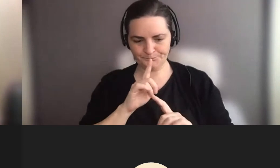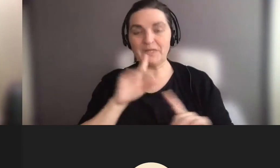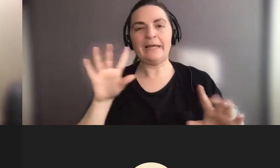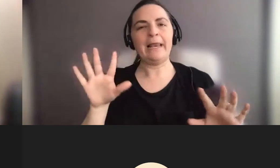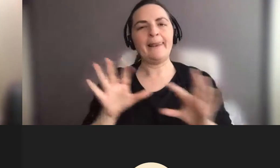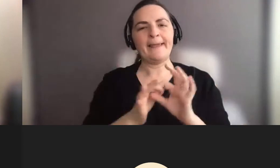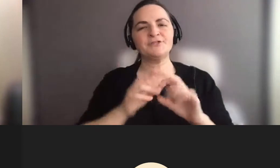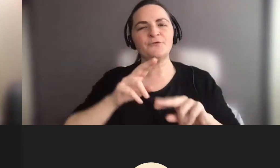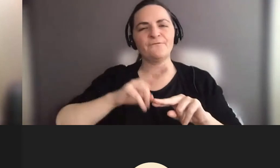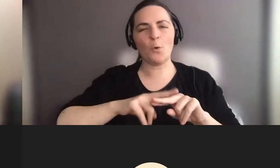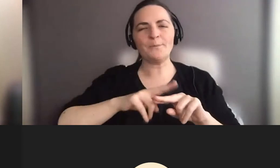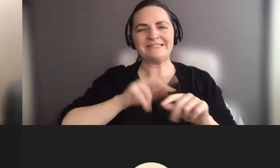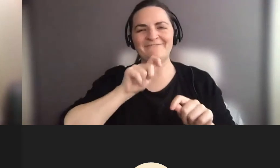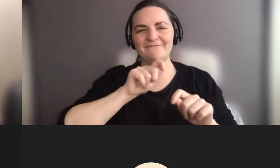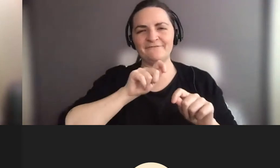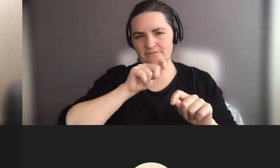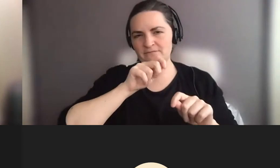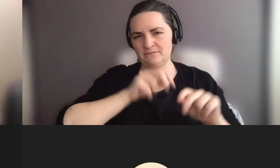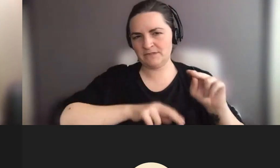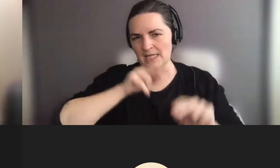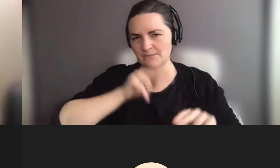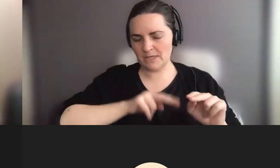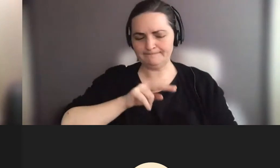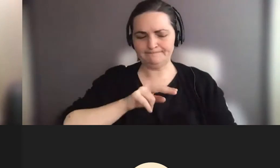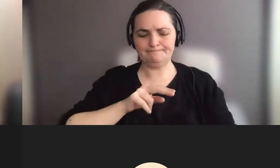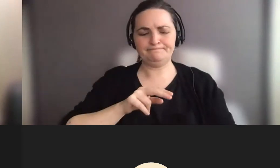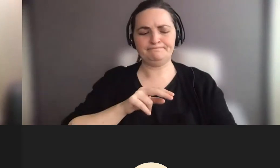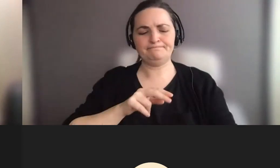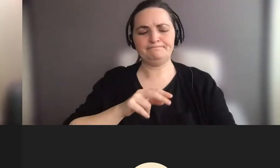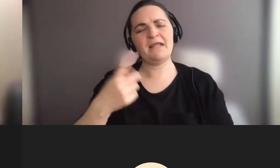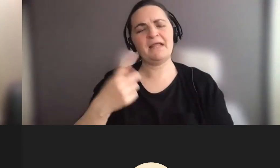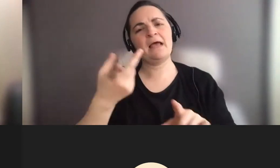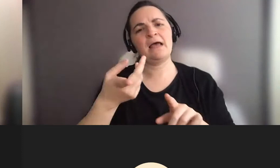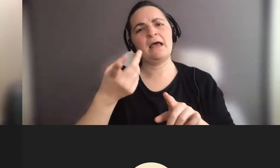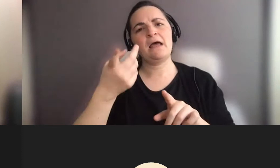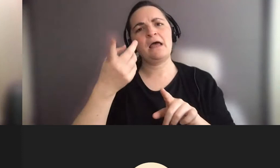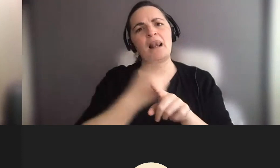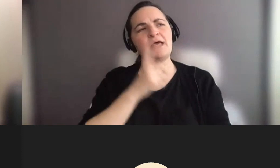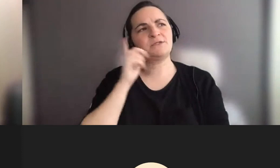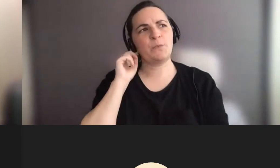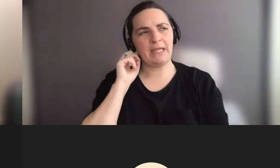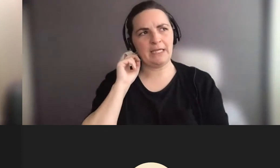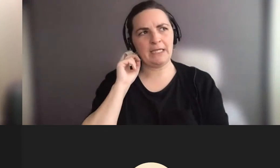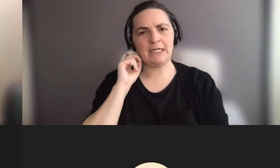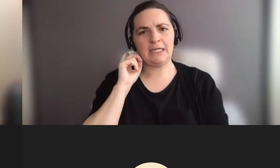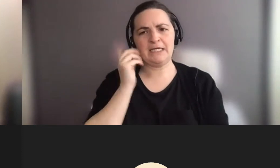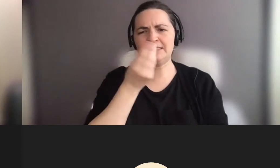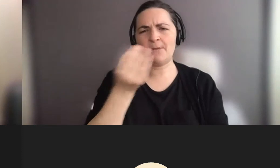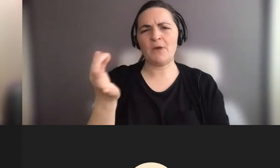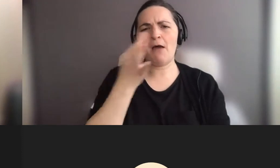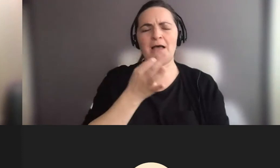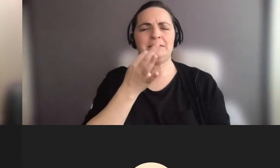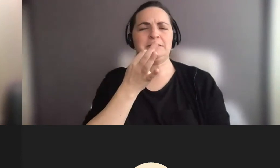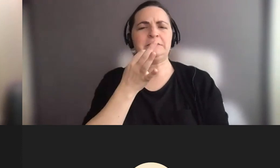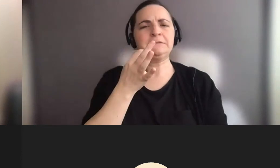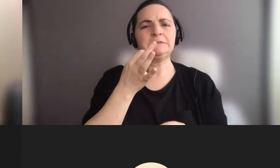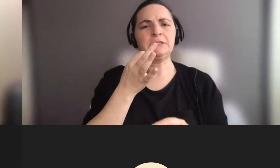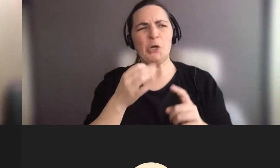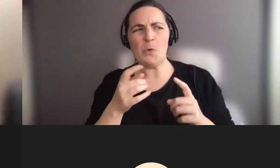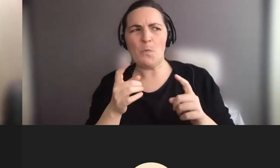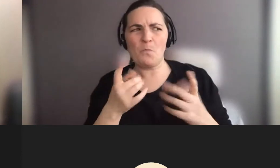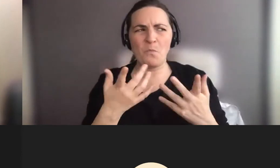up last week. Somebody asked for some examples of, okay, what does an essay look like? What are we